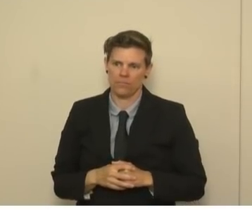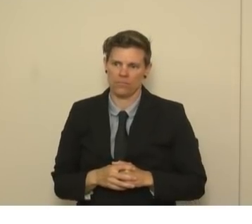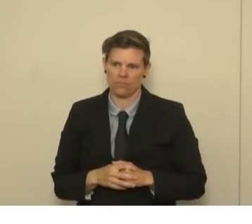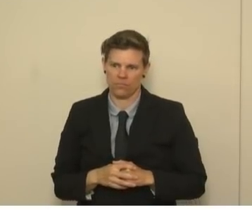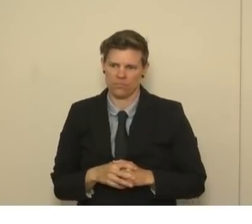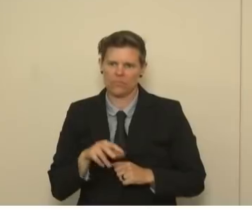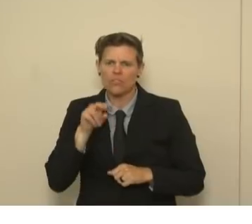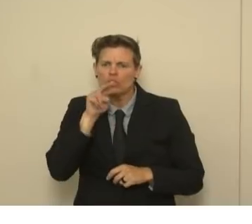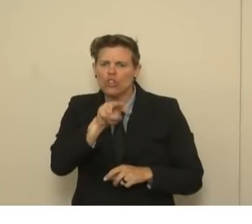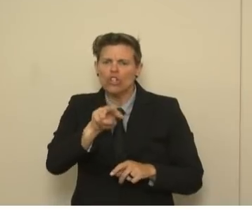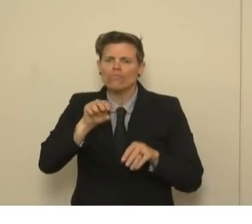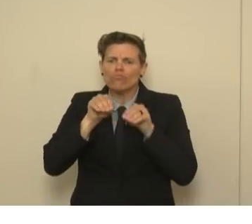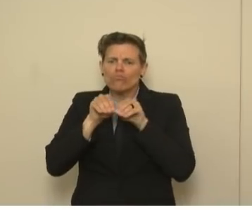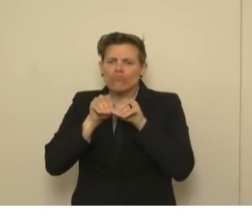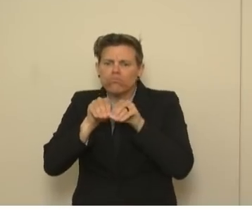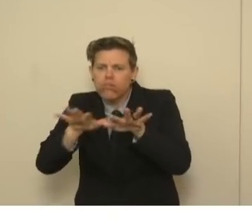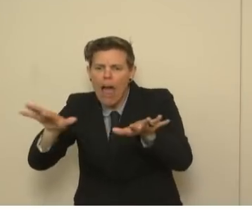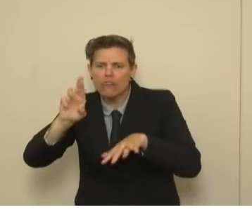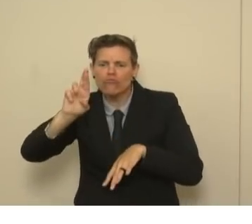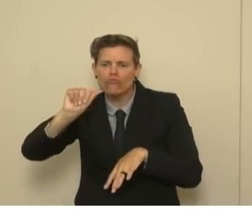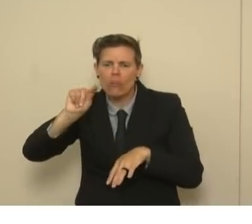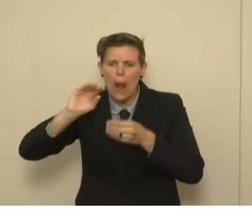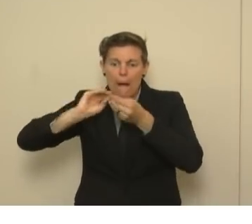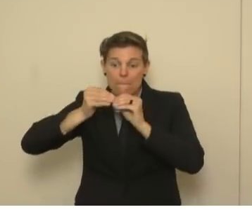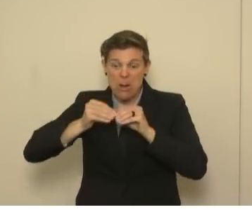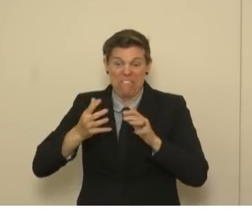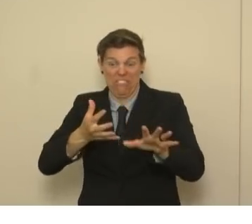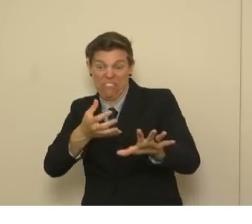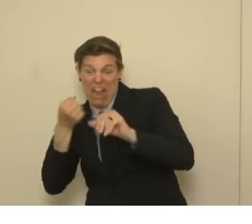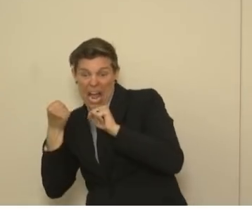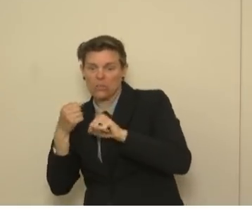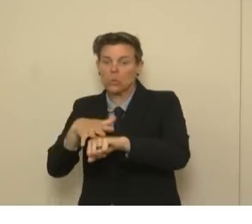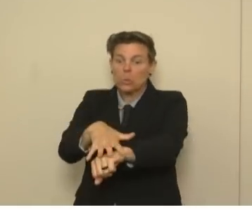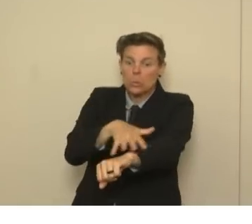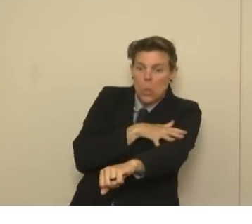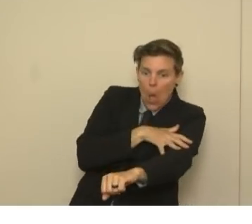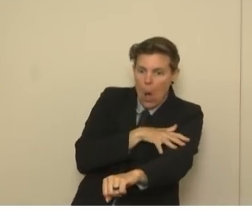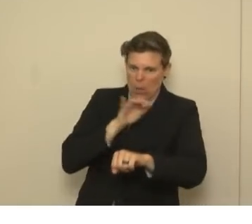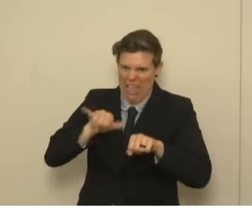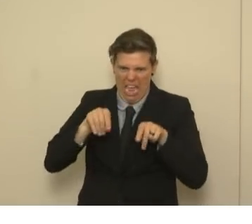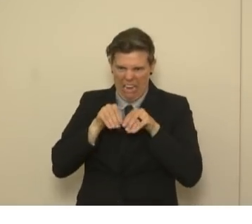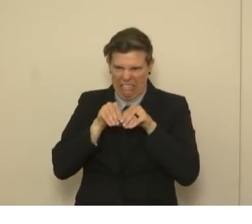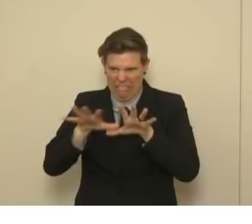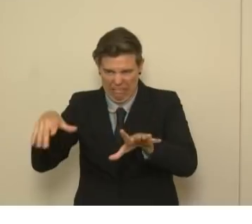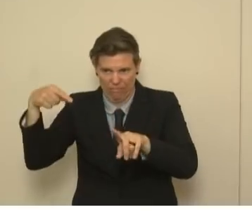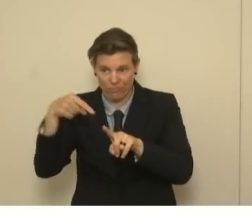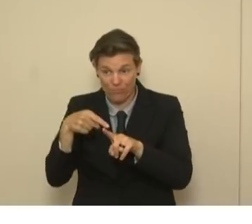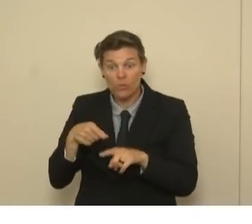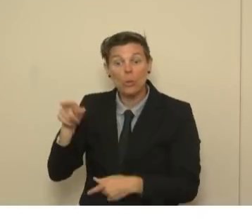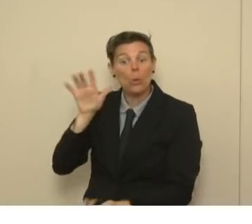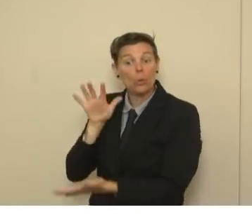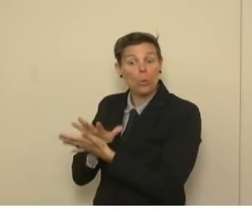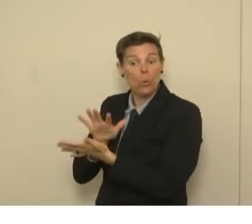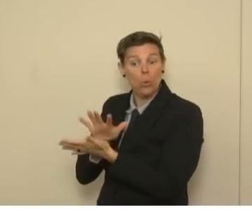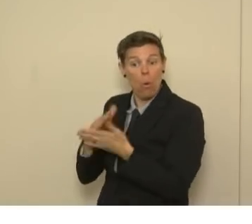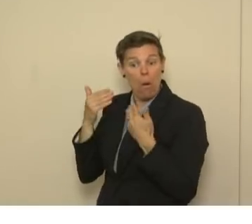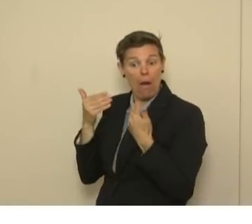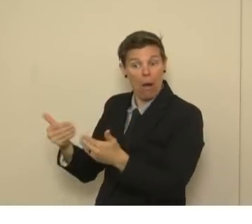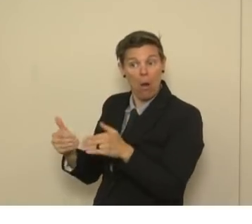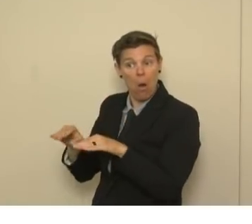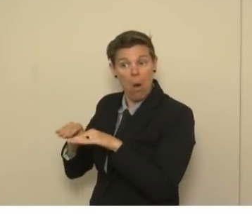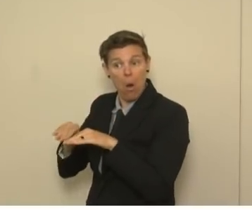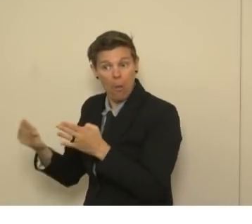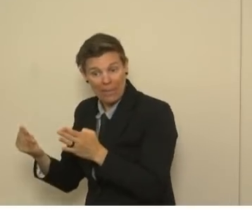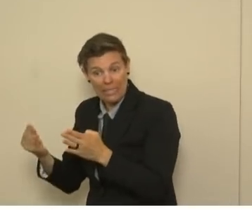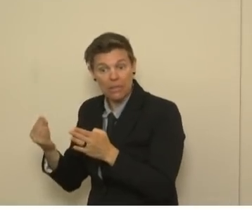learning across the whole country is if you open schools with a low spread rate and a high case count, you're going to have a lot more